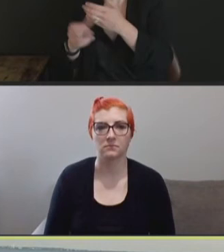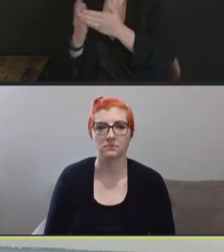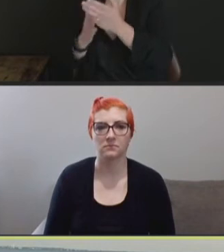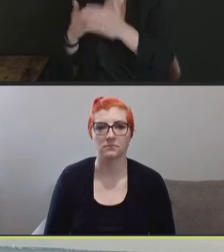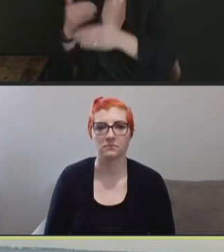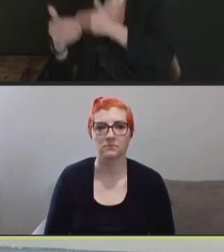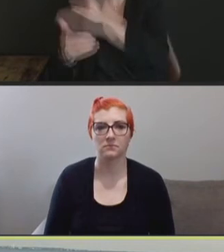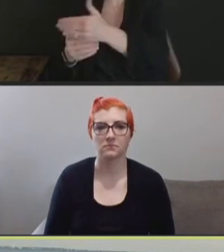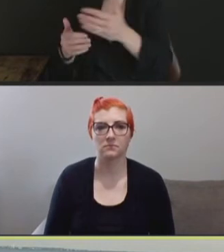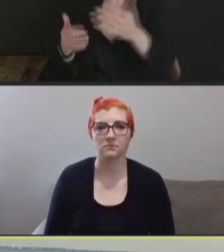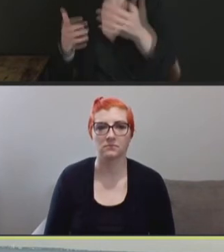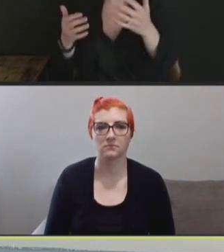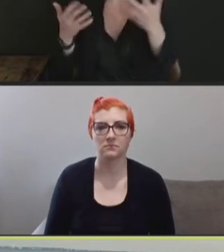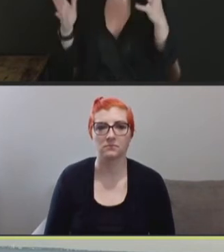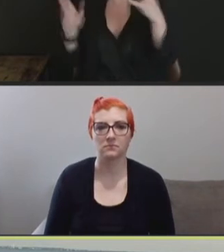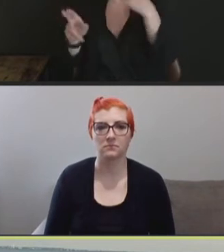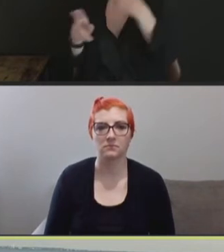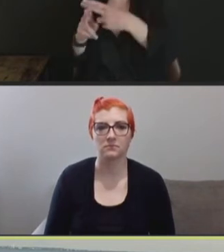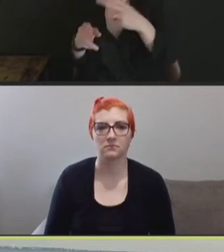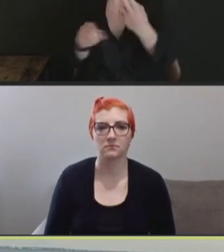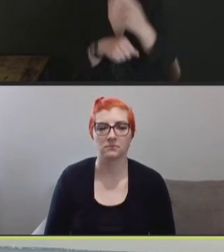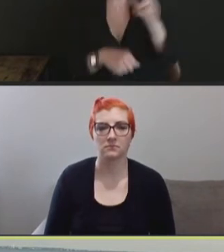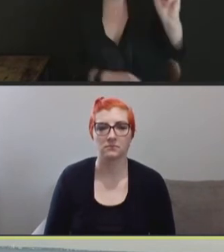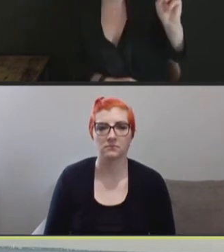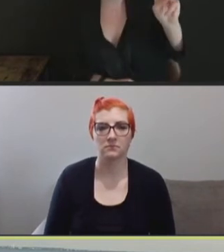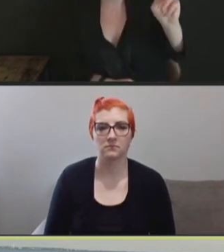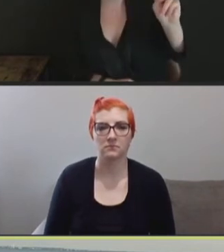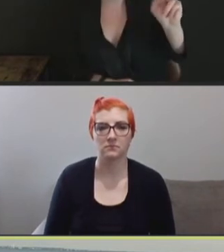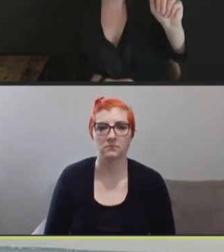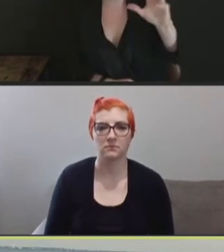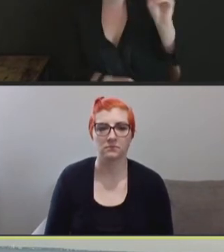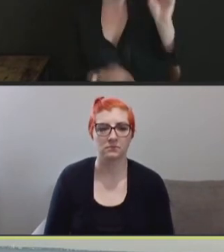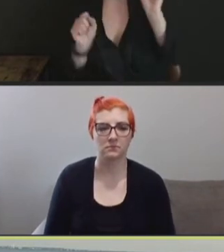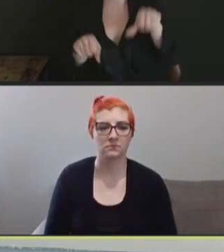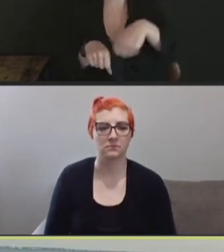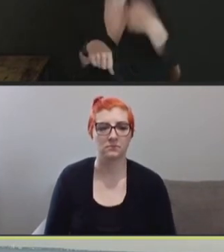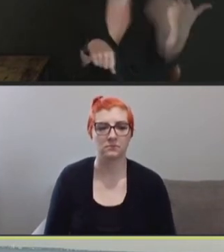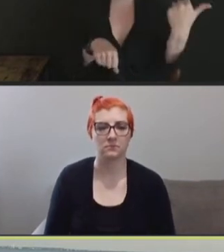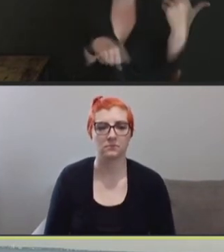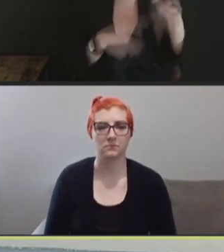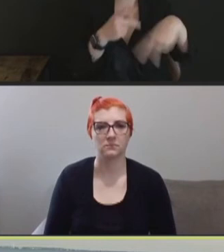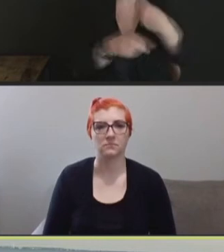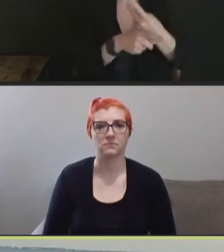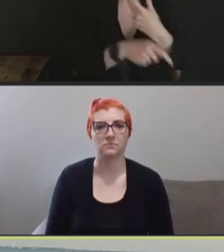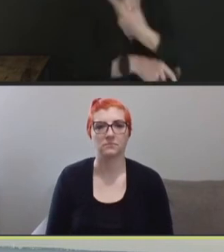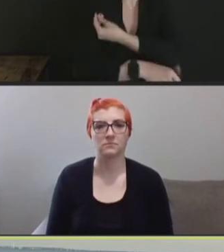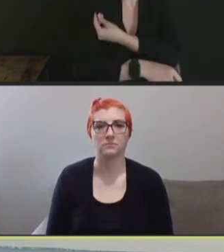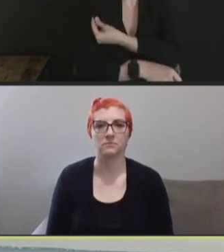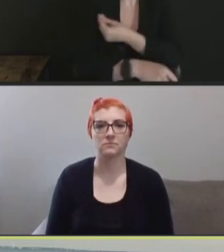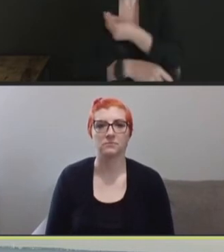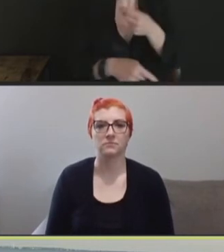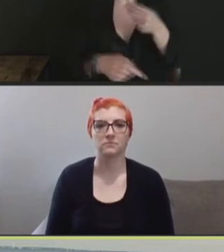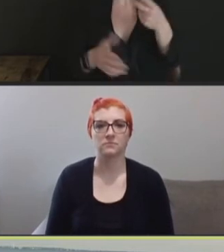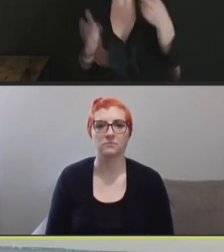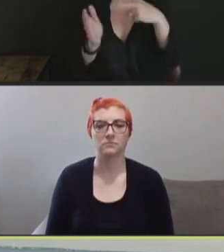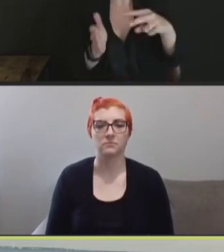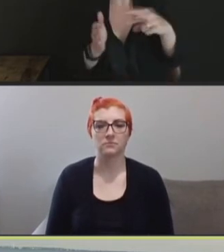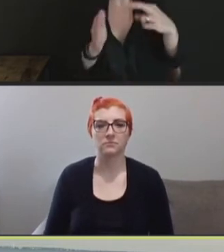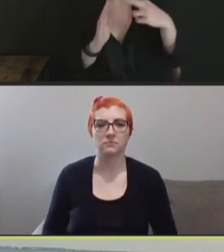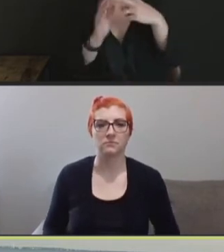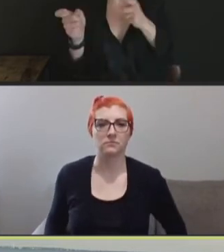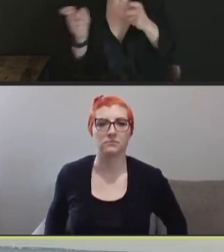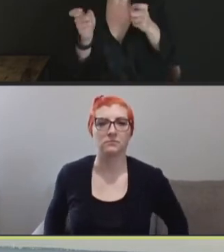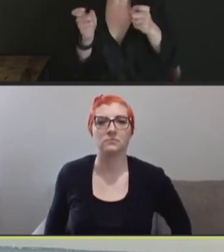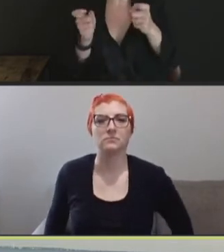I mentioned, using mRNA and potentially other platforms, and looking at regulatory strategies that include master